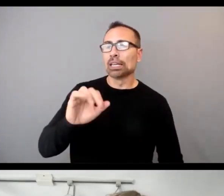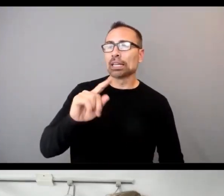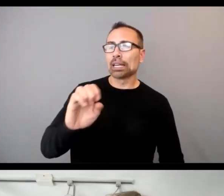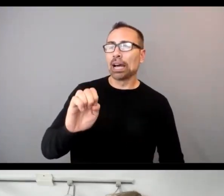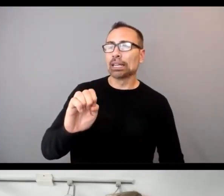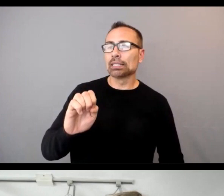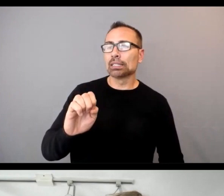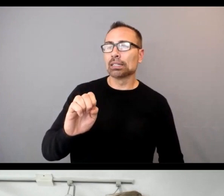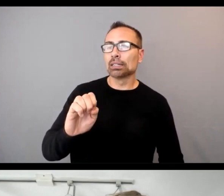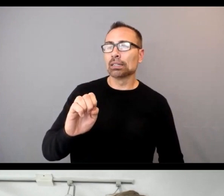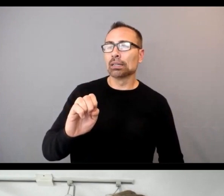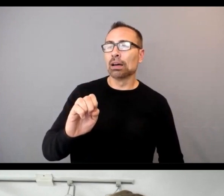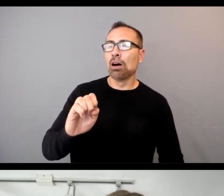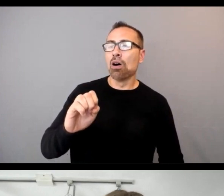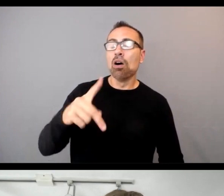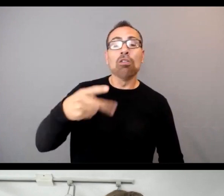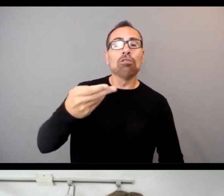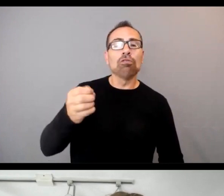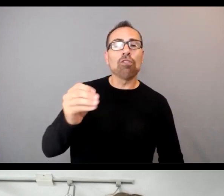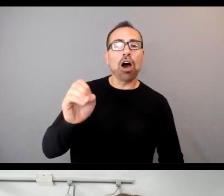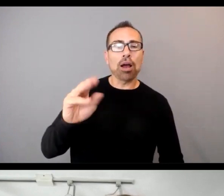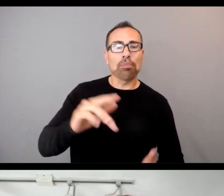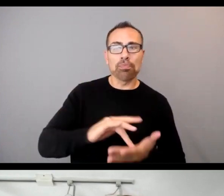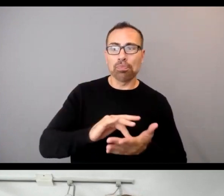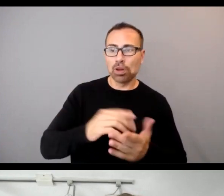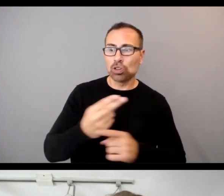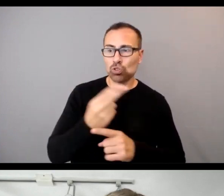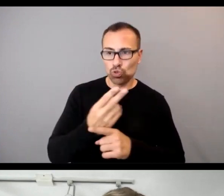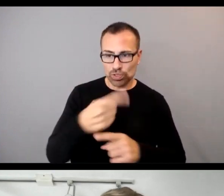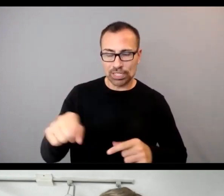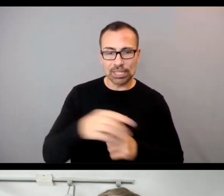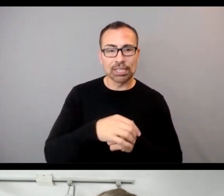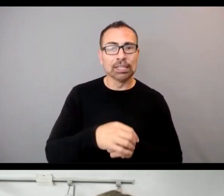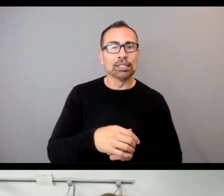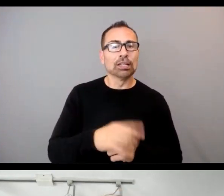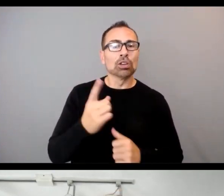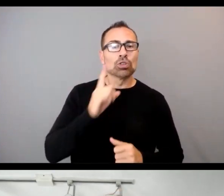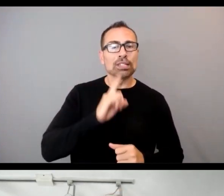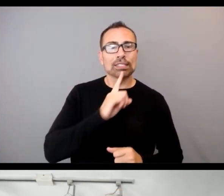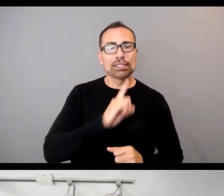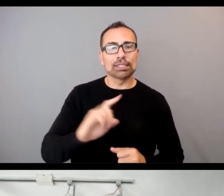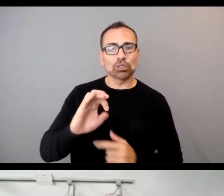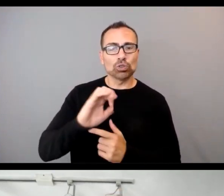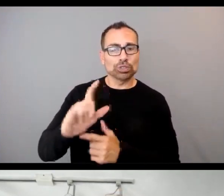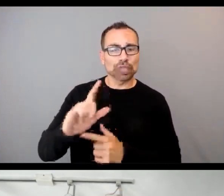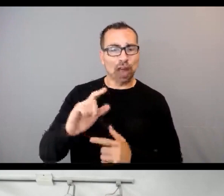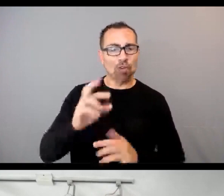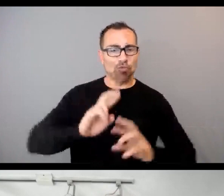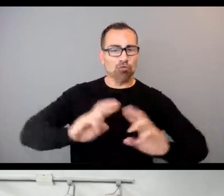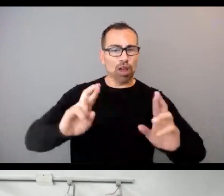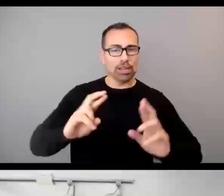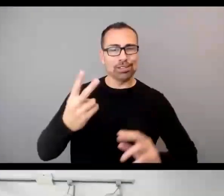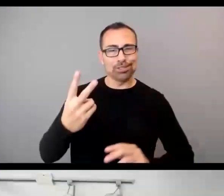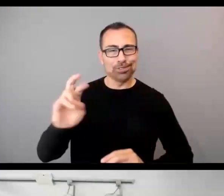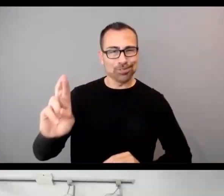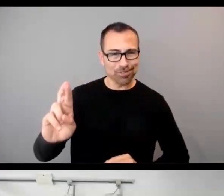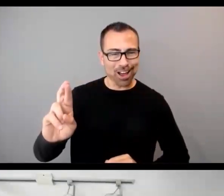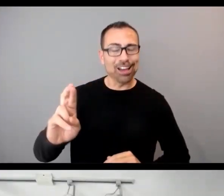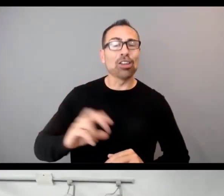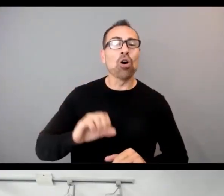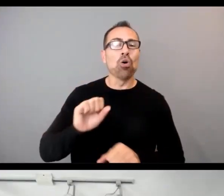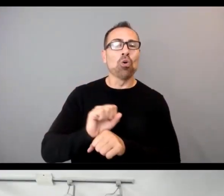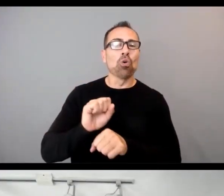workflows. They're using our single-cell RNA-seq ready-to-run workflow, and they're already seeing the power of it because it's really